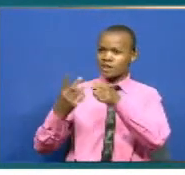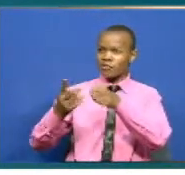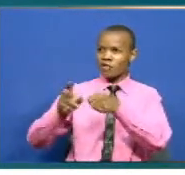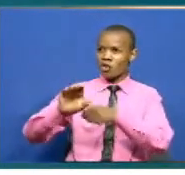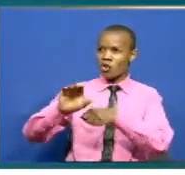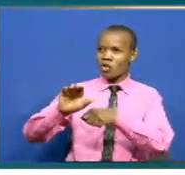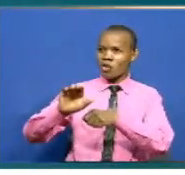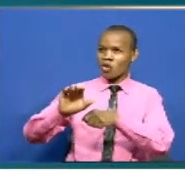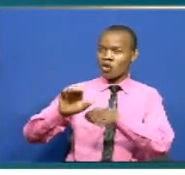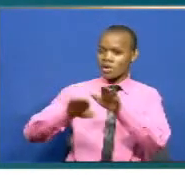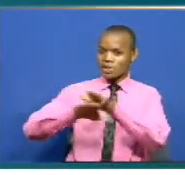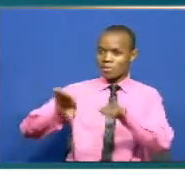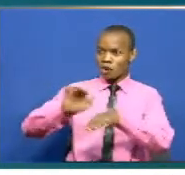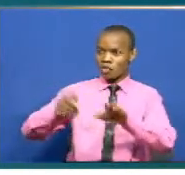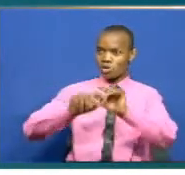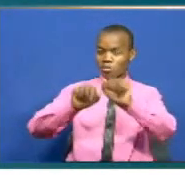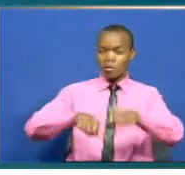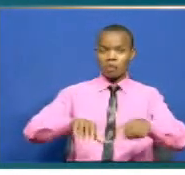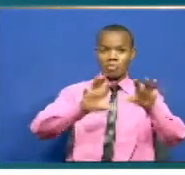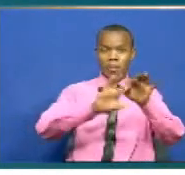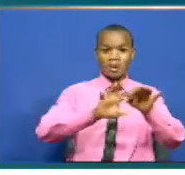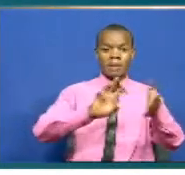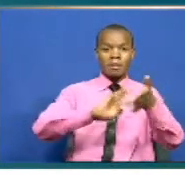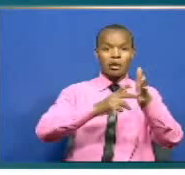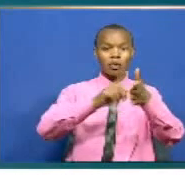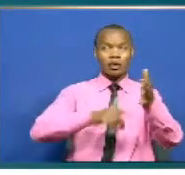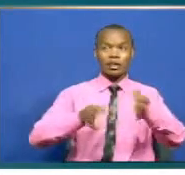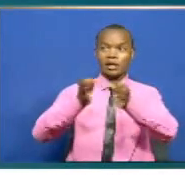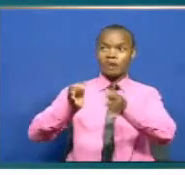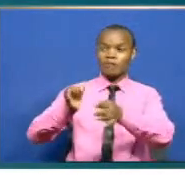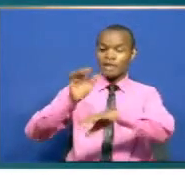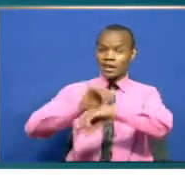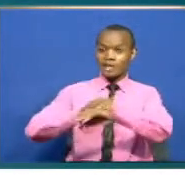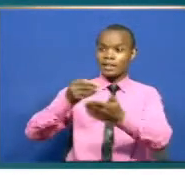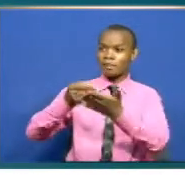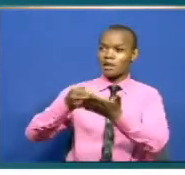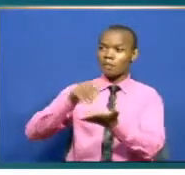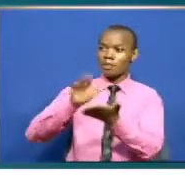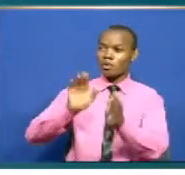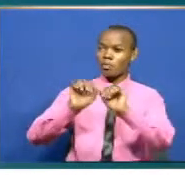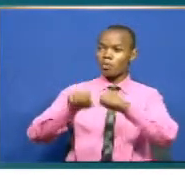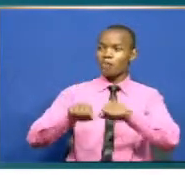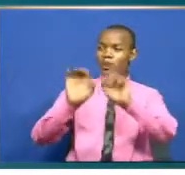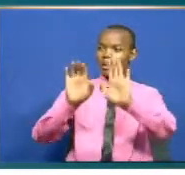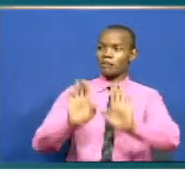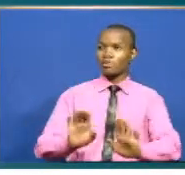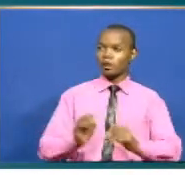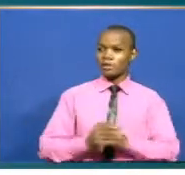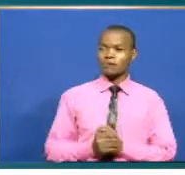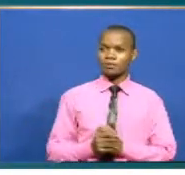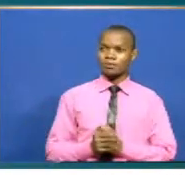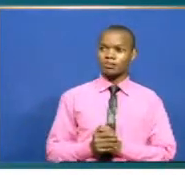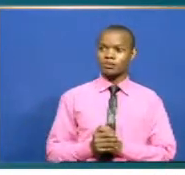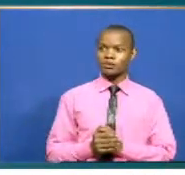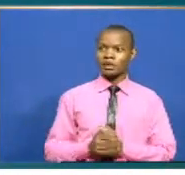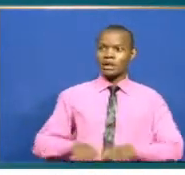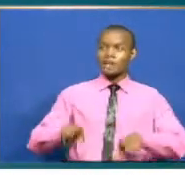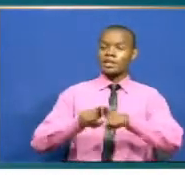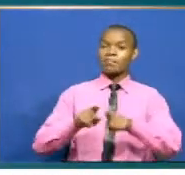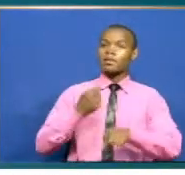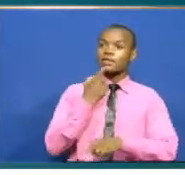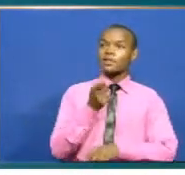single constituency, then getting an extra would have been a great thing for us. And therefore, we have put our advocacies forward. We have said it